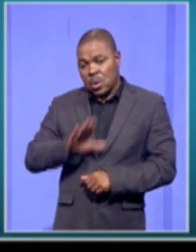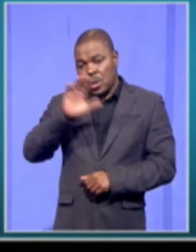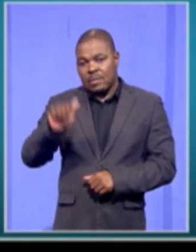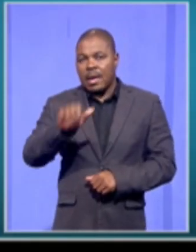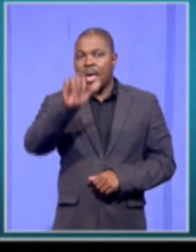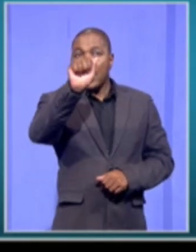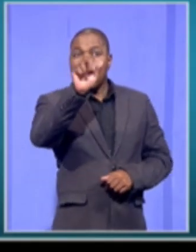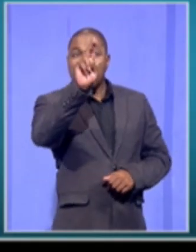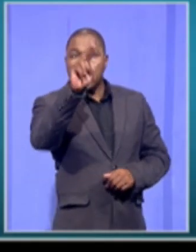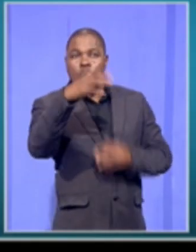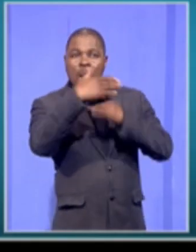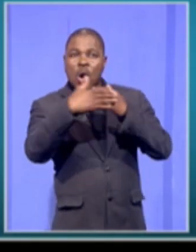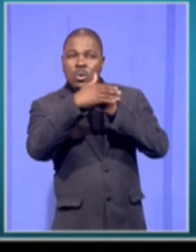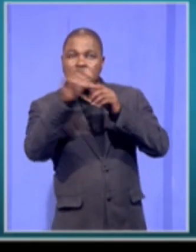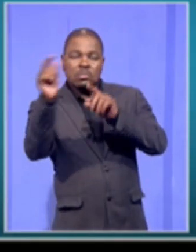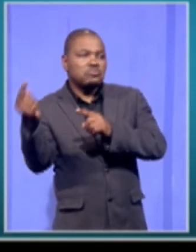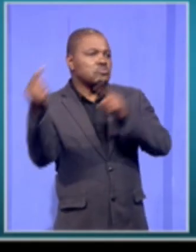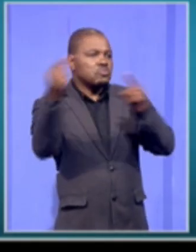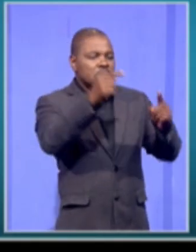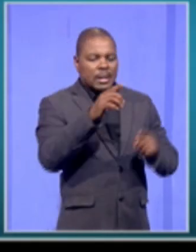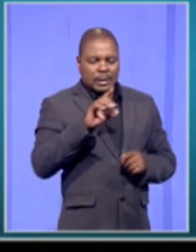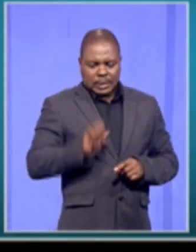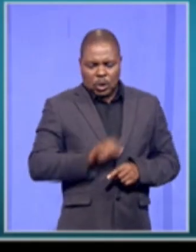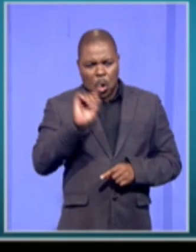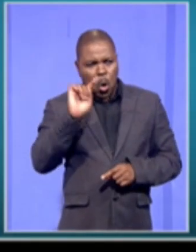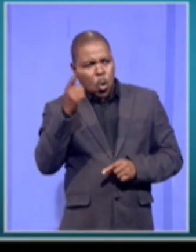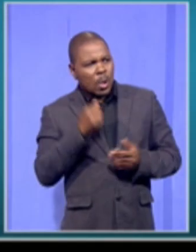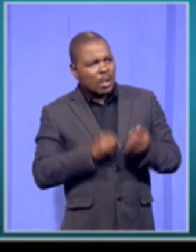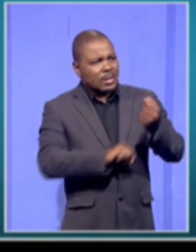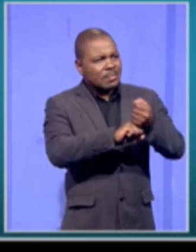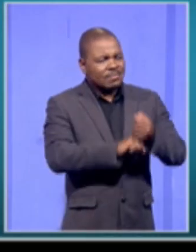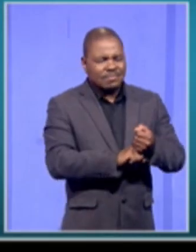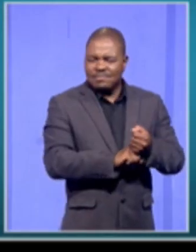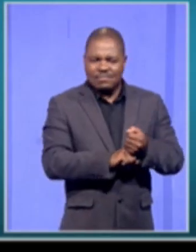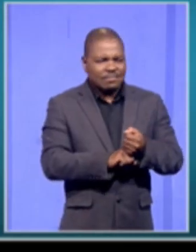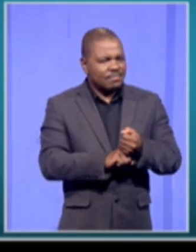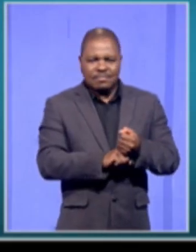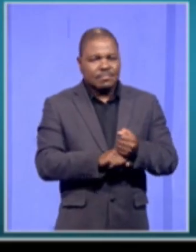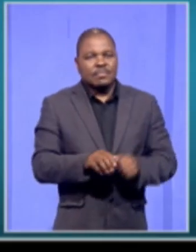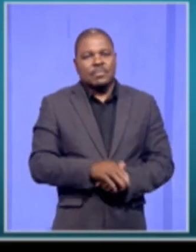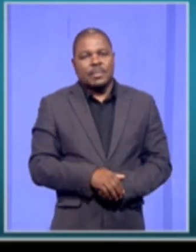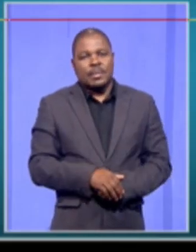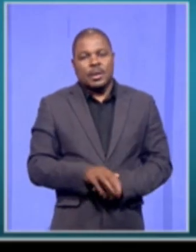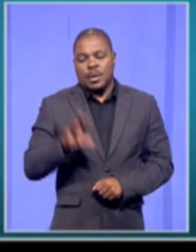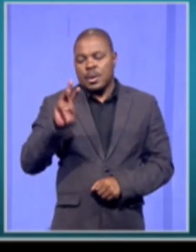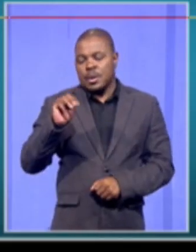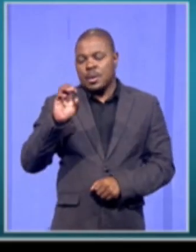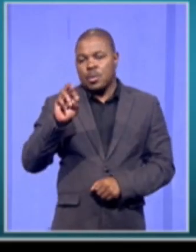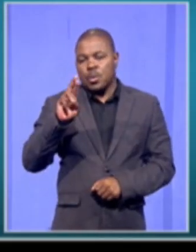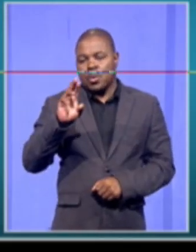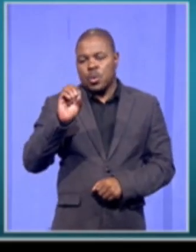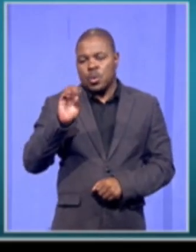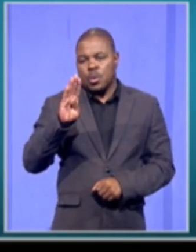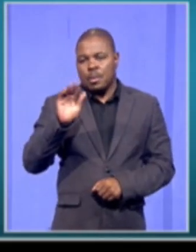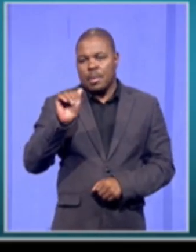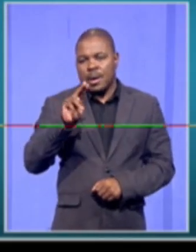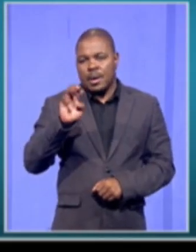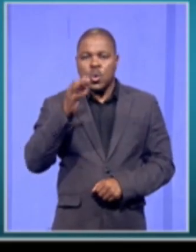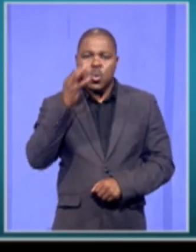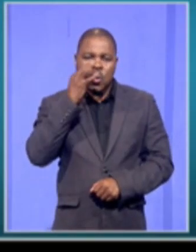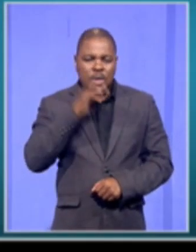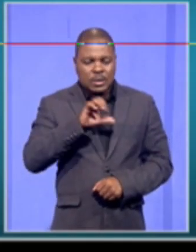thuša ka DRC e se be Afrika Borwa fela ka nageng yeo. Michael Morobane yena o re mmušo wa Afrika Borwa a o